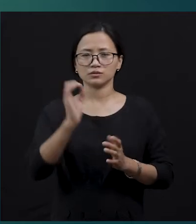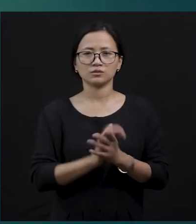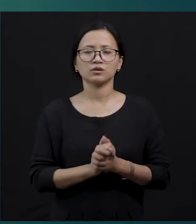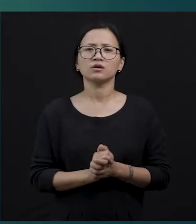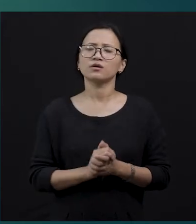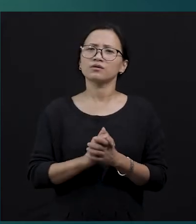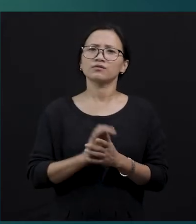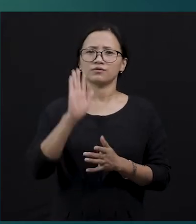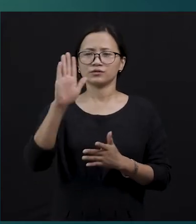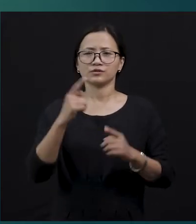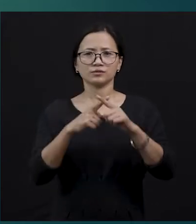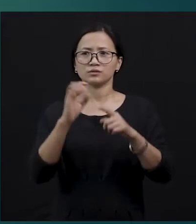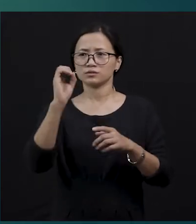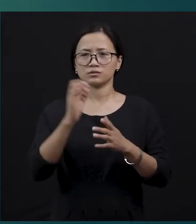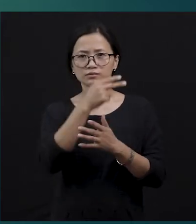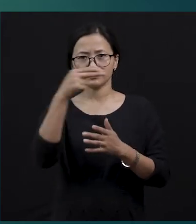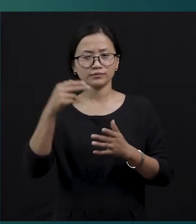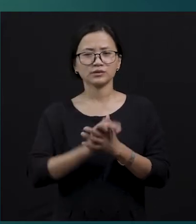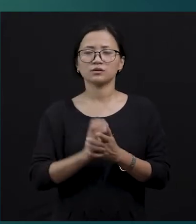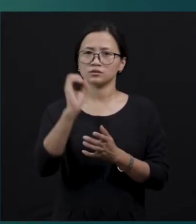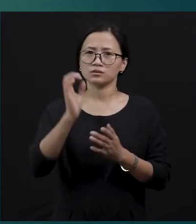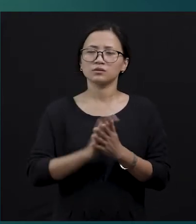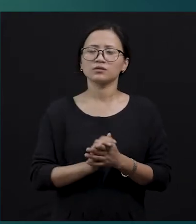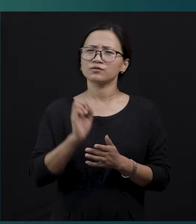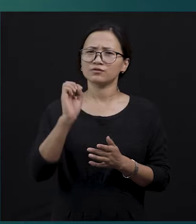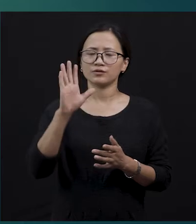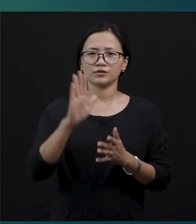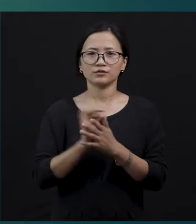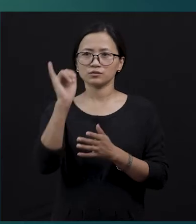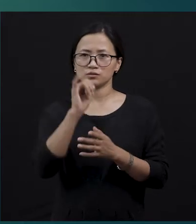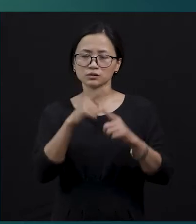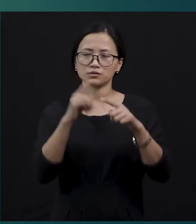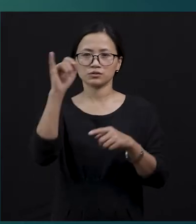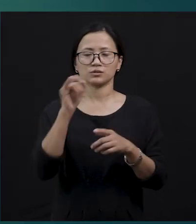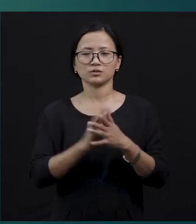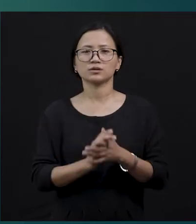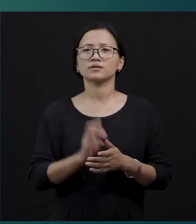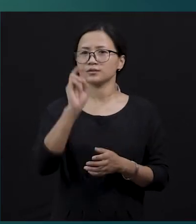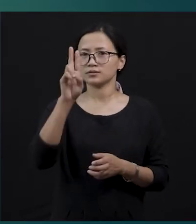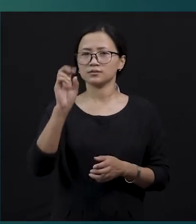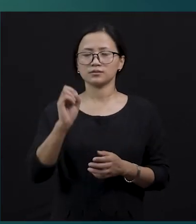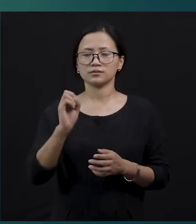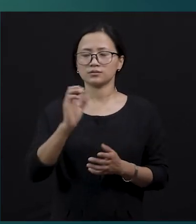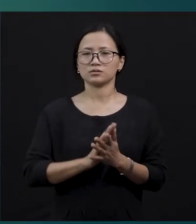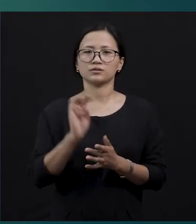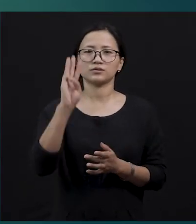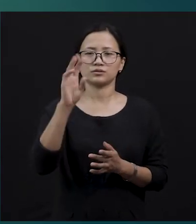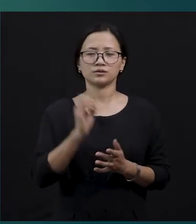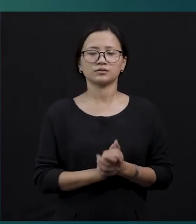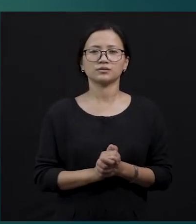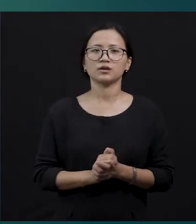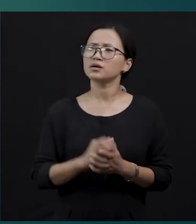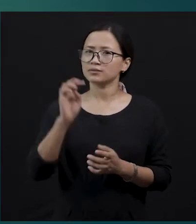into zeros are 0, right? And then 5 into 6 are 30, right? So the answer you'll get is